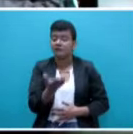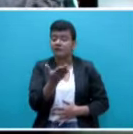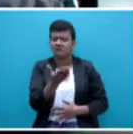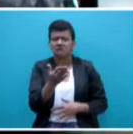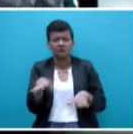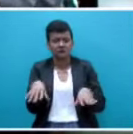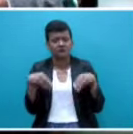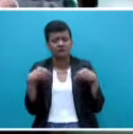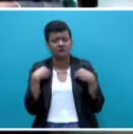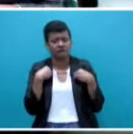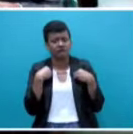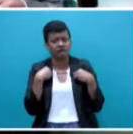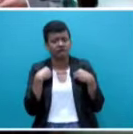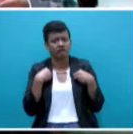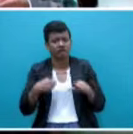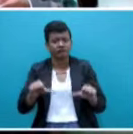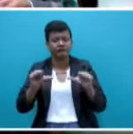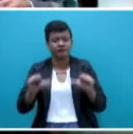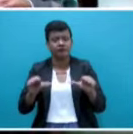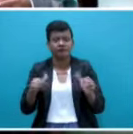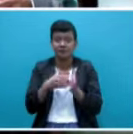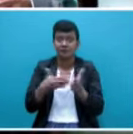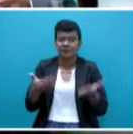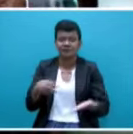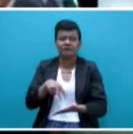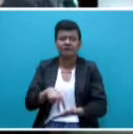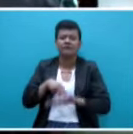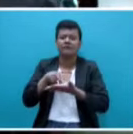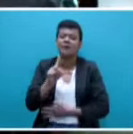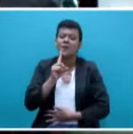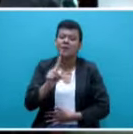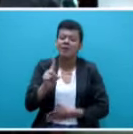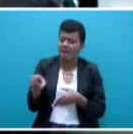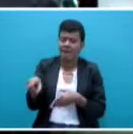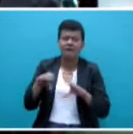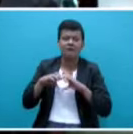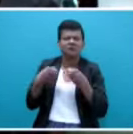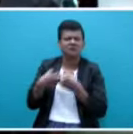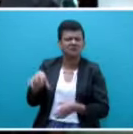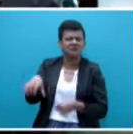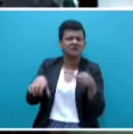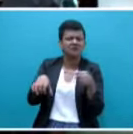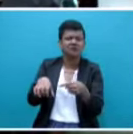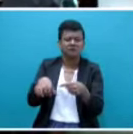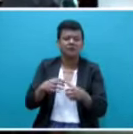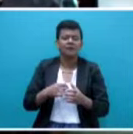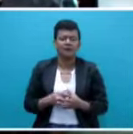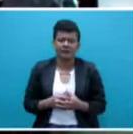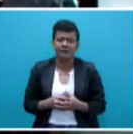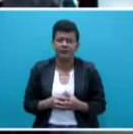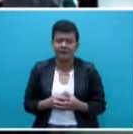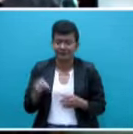Speaker, sir, at the present moment, the Standing Orders committees are unable to proceed with any work on